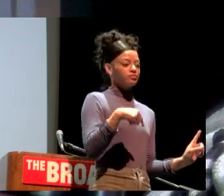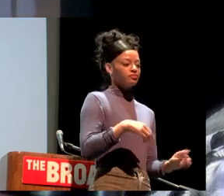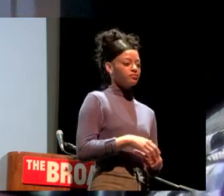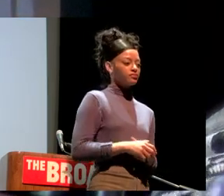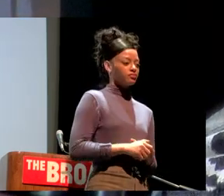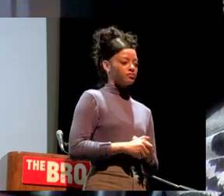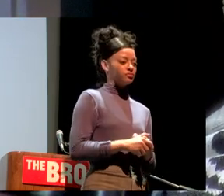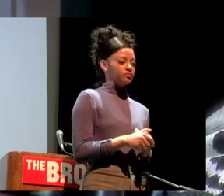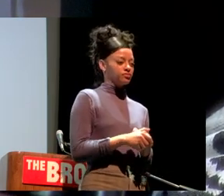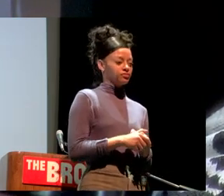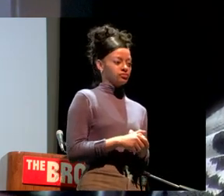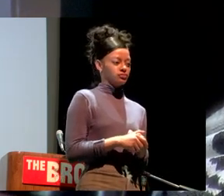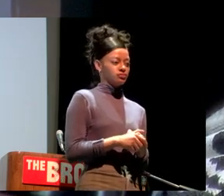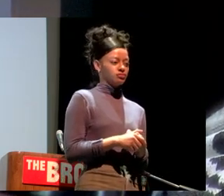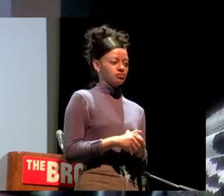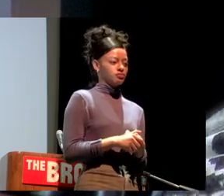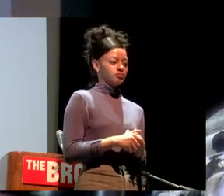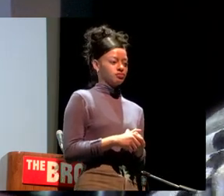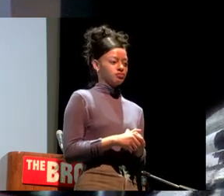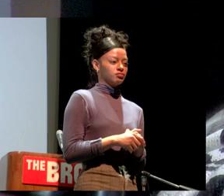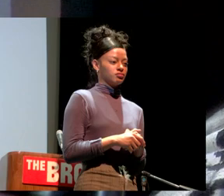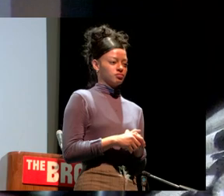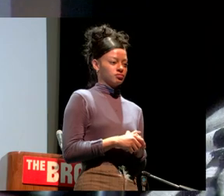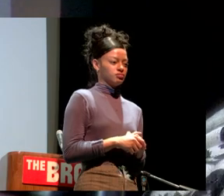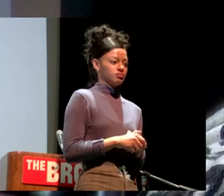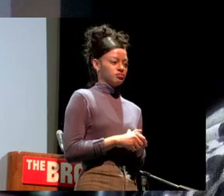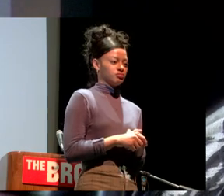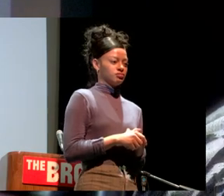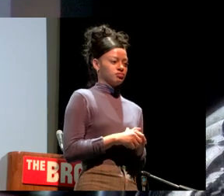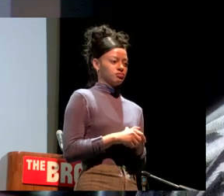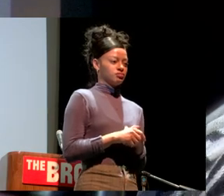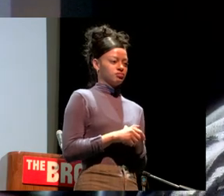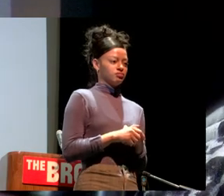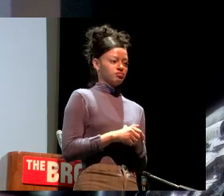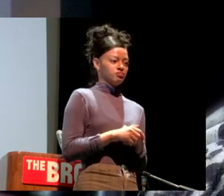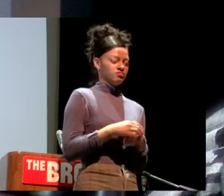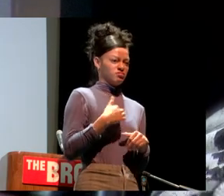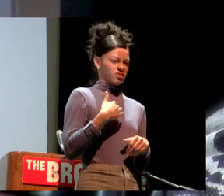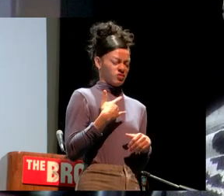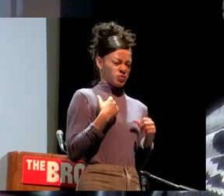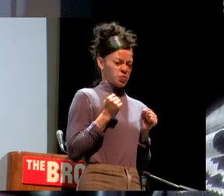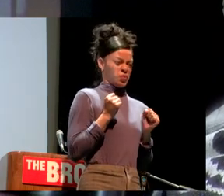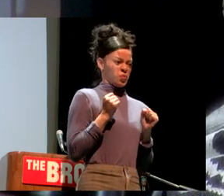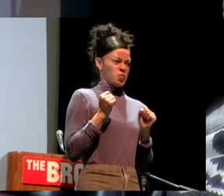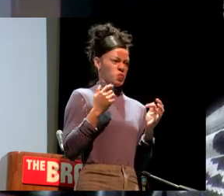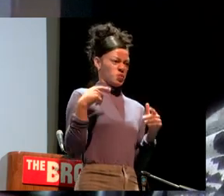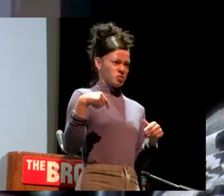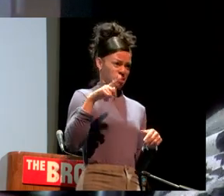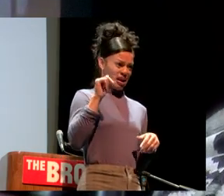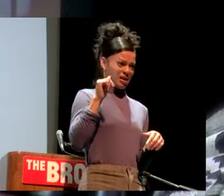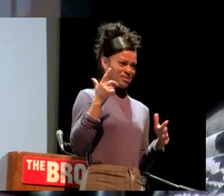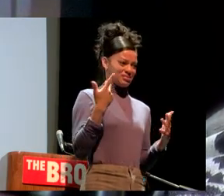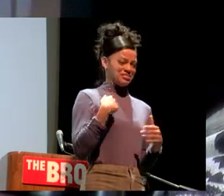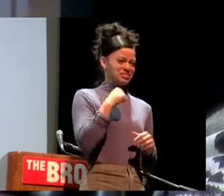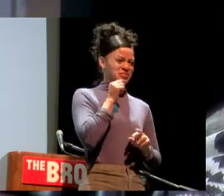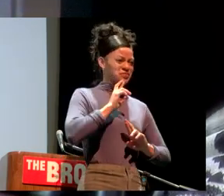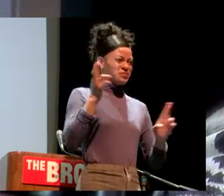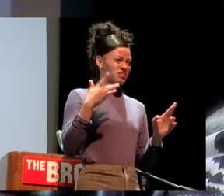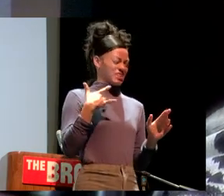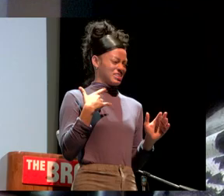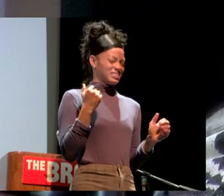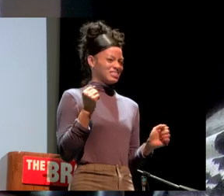much chilly. So I am not ready for the, you know, winter coat or something. So I almost catch a